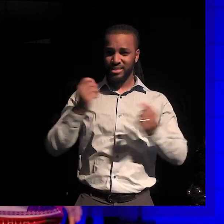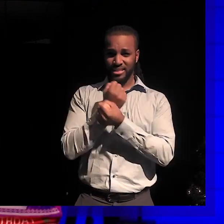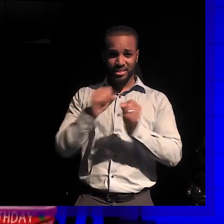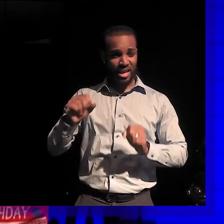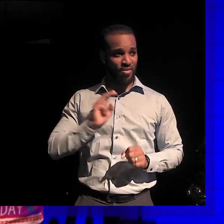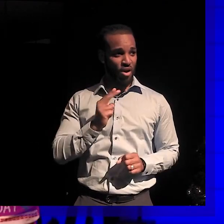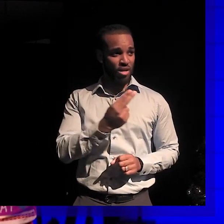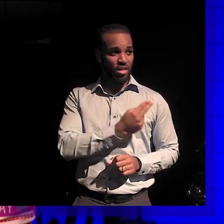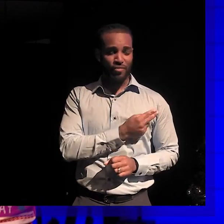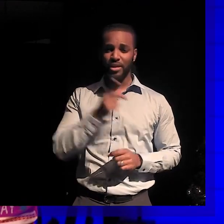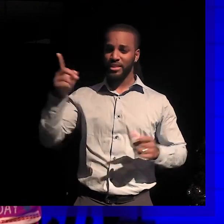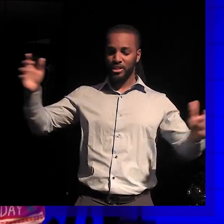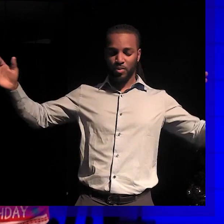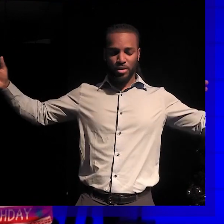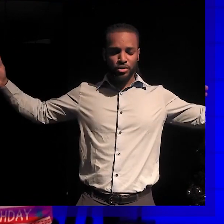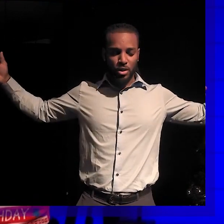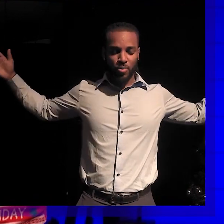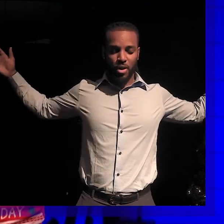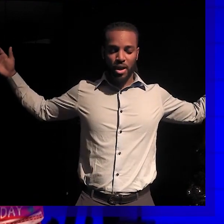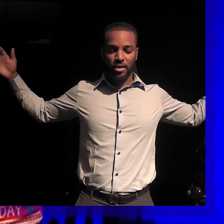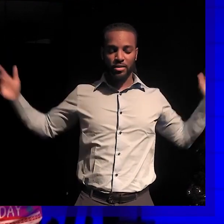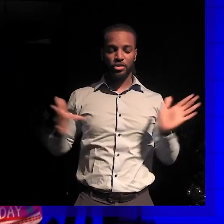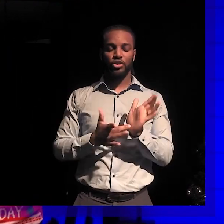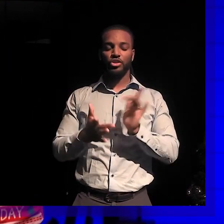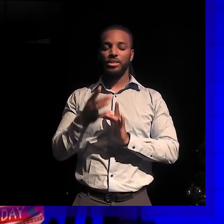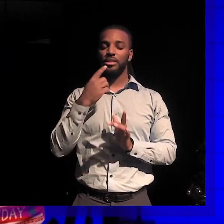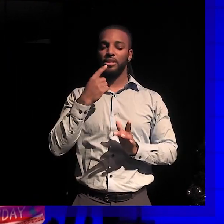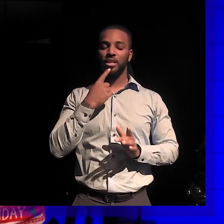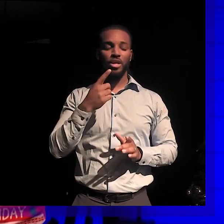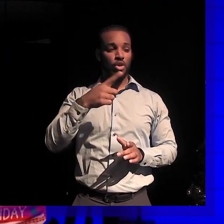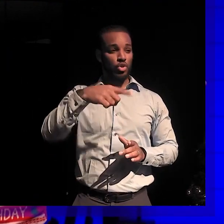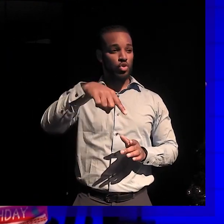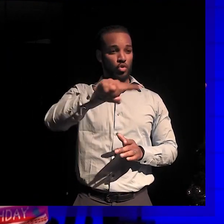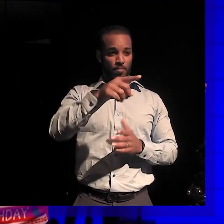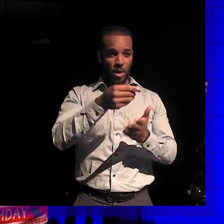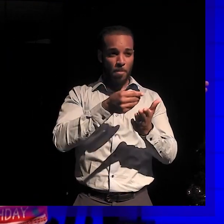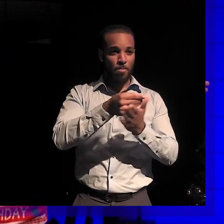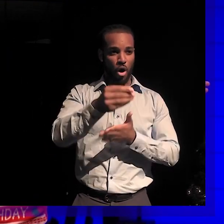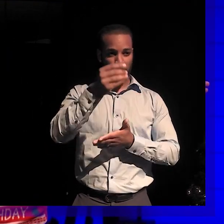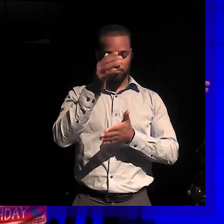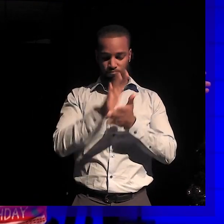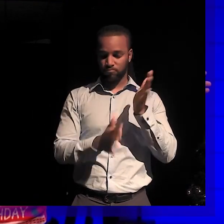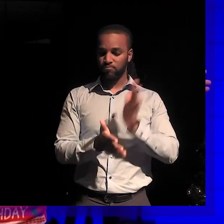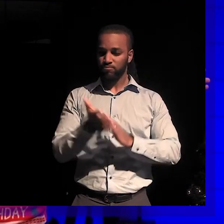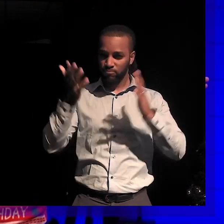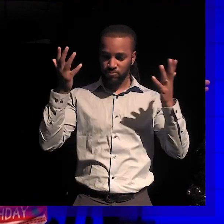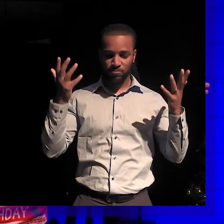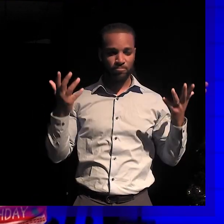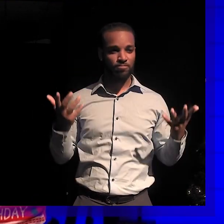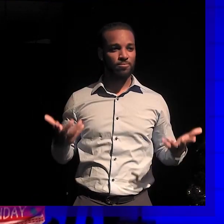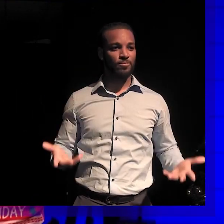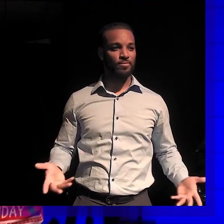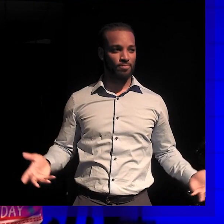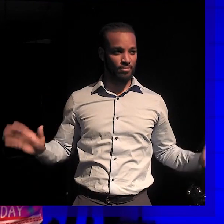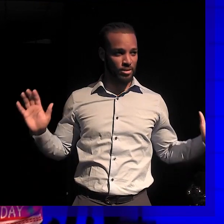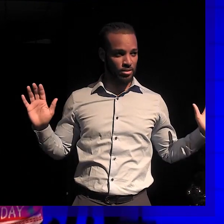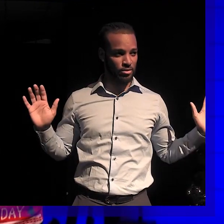save ourselves, he spread his arms wide and said, you've been bought, you've been purchased, it